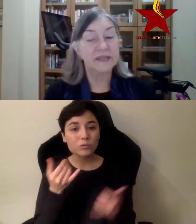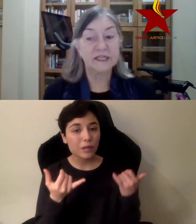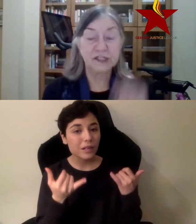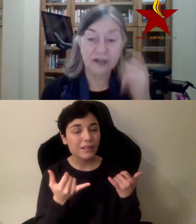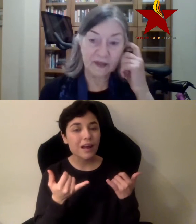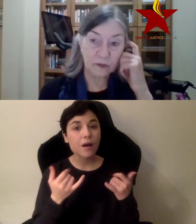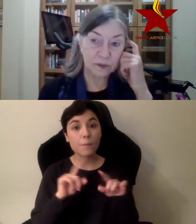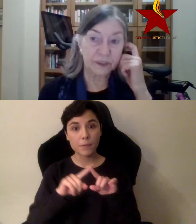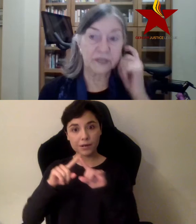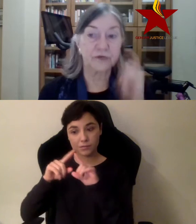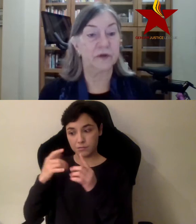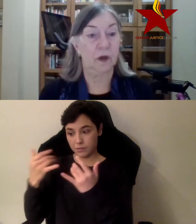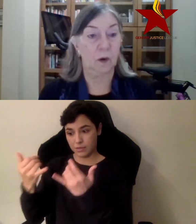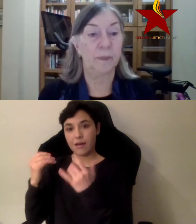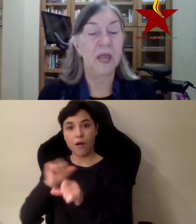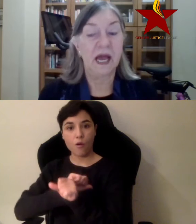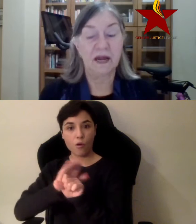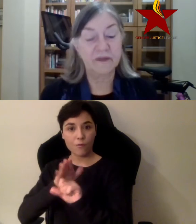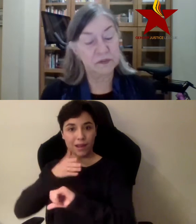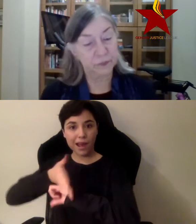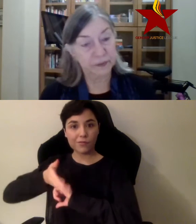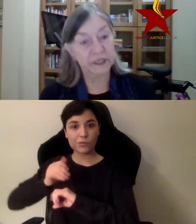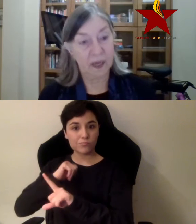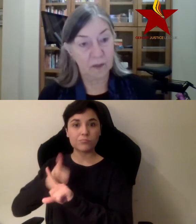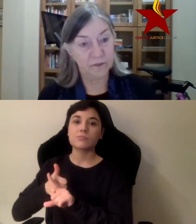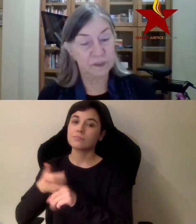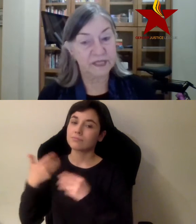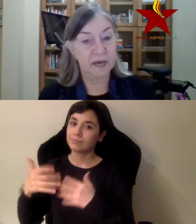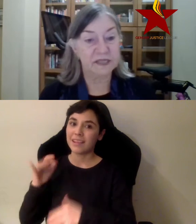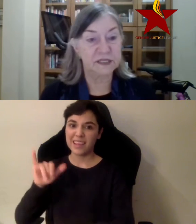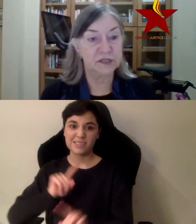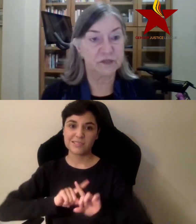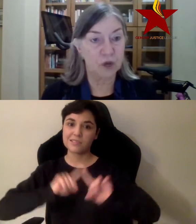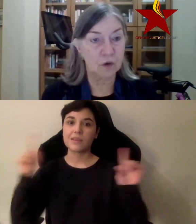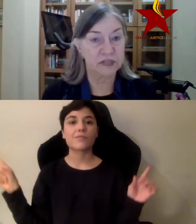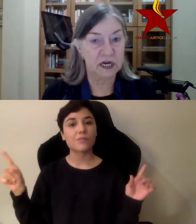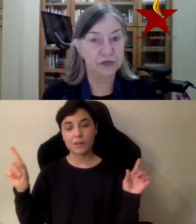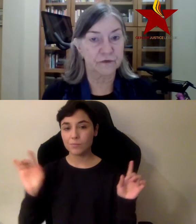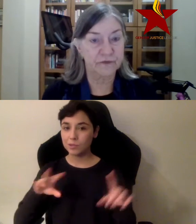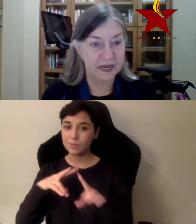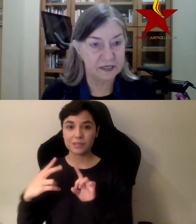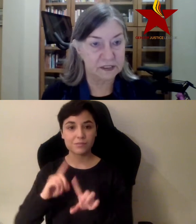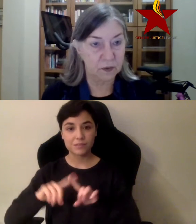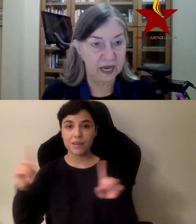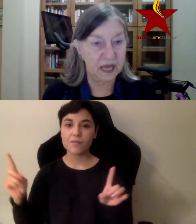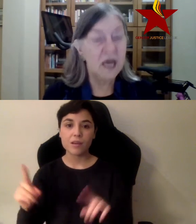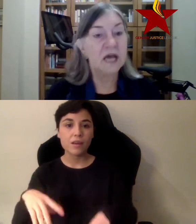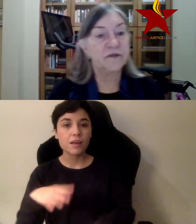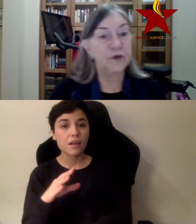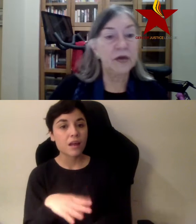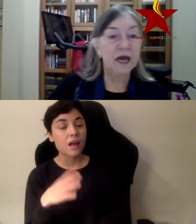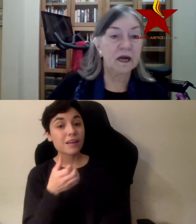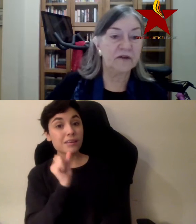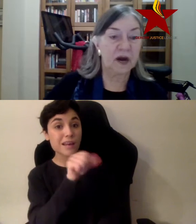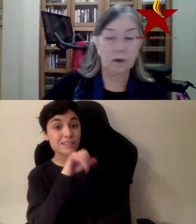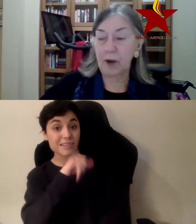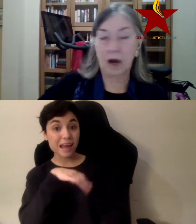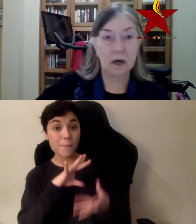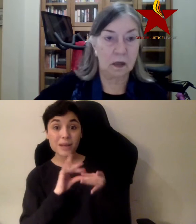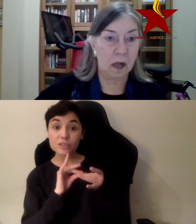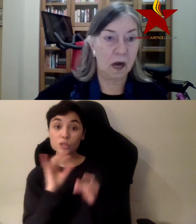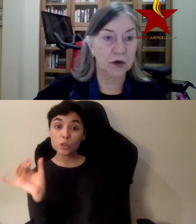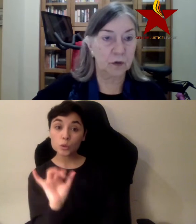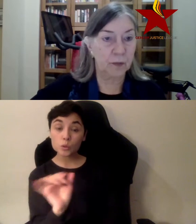know, the other message that I think was really driven home, and I thought it was really helpful, was that message of don't touch your face, okay? If you get a